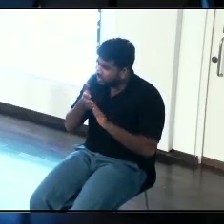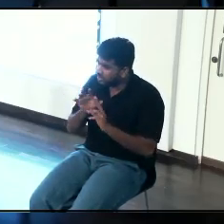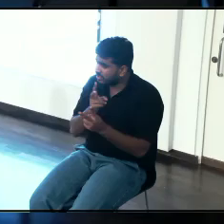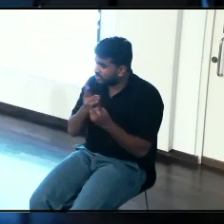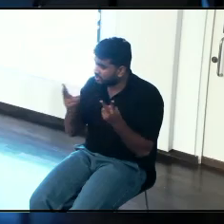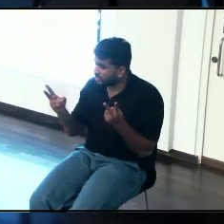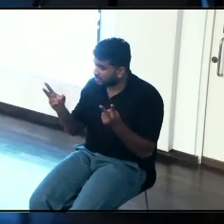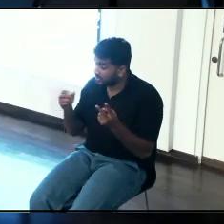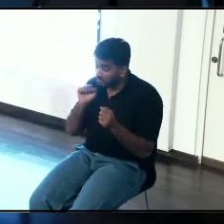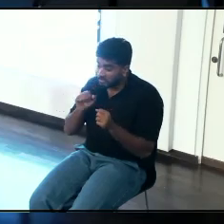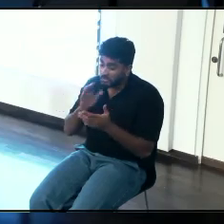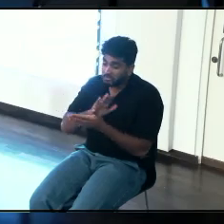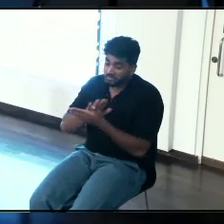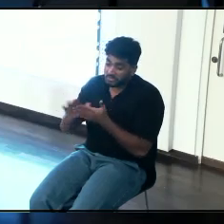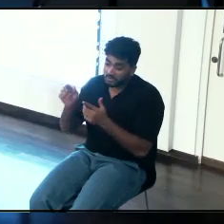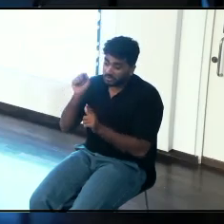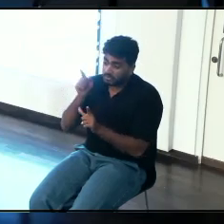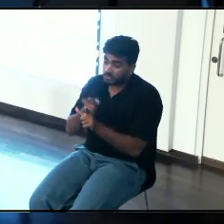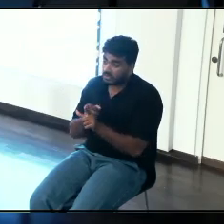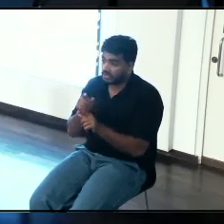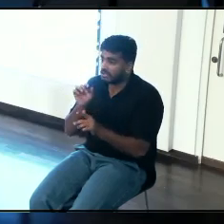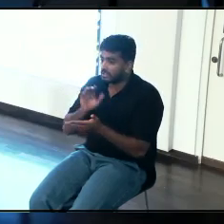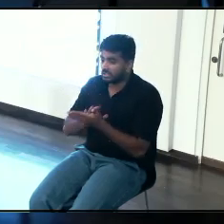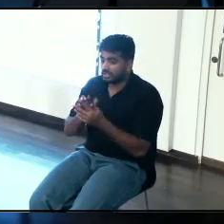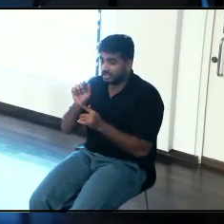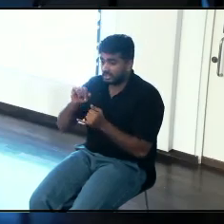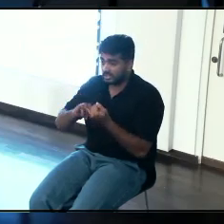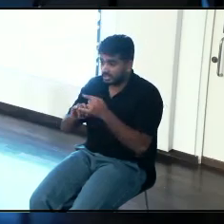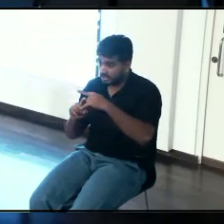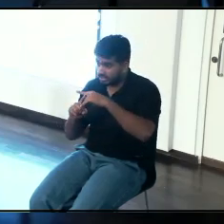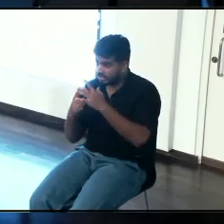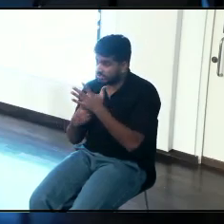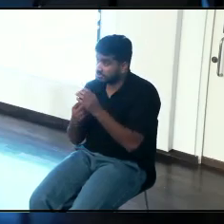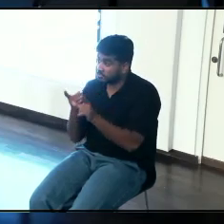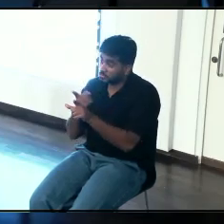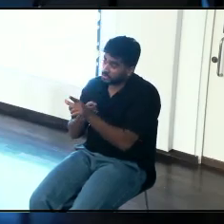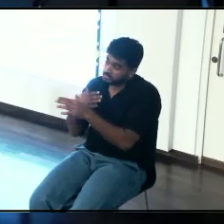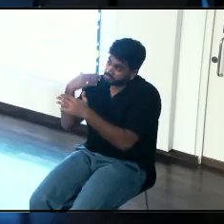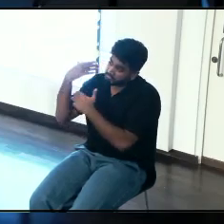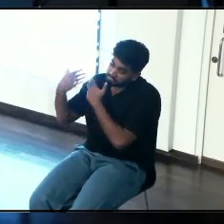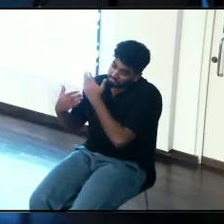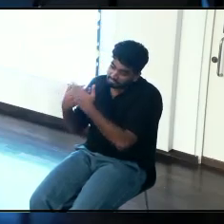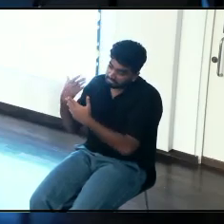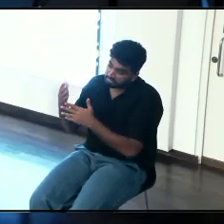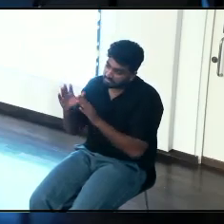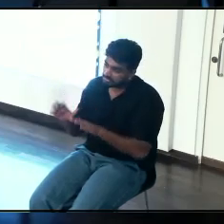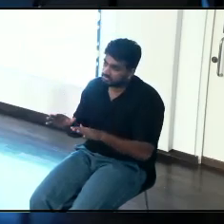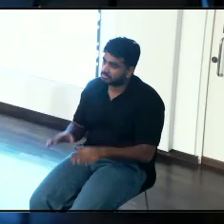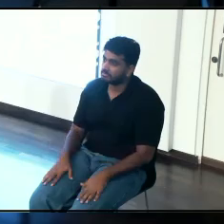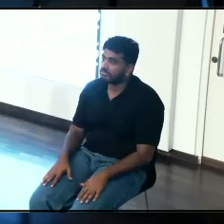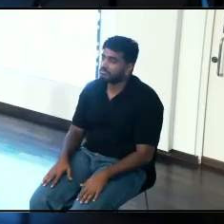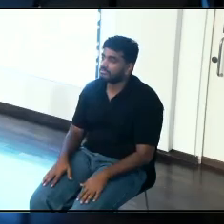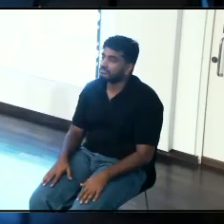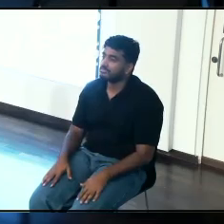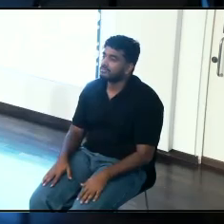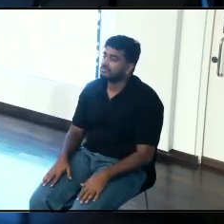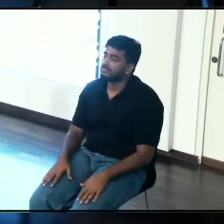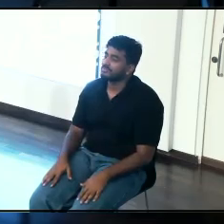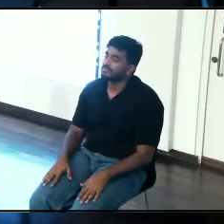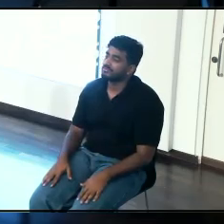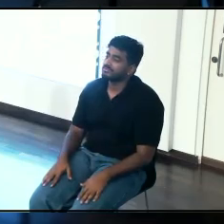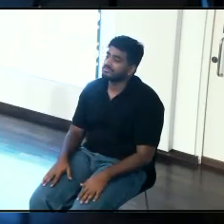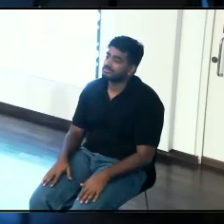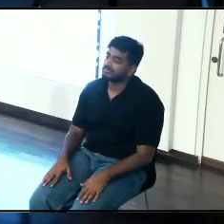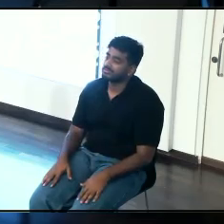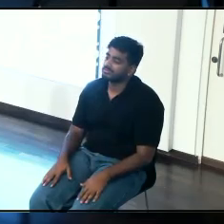history behind it. They are very eloquent walls. Yeah. Strangely enough, I've been to one of these homes.